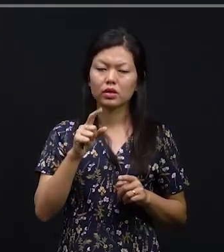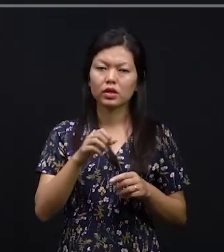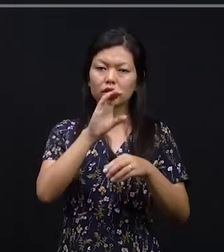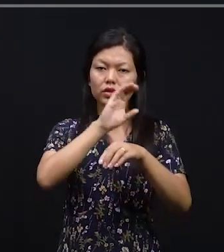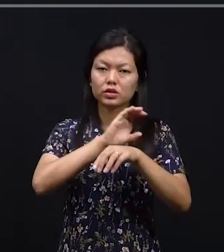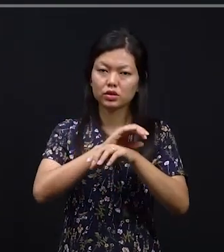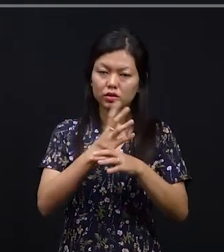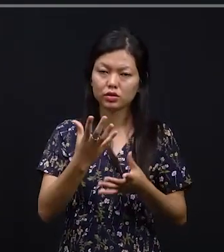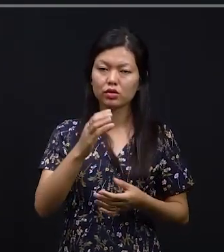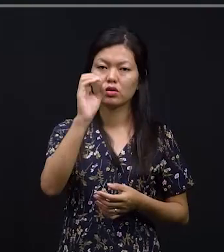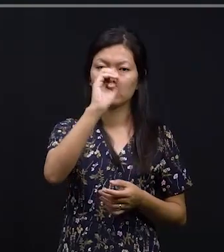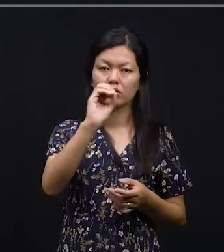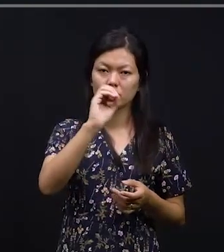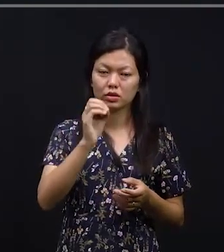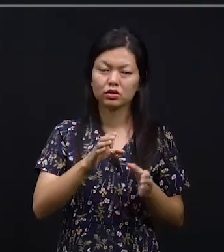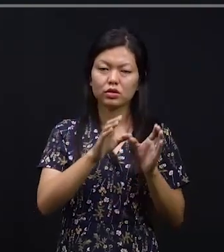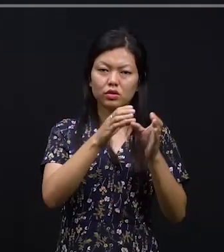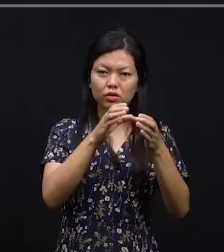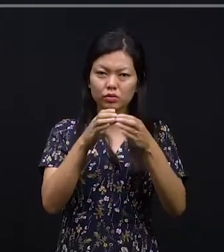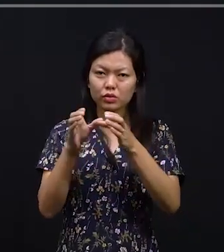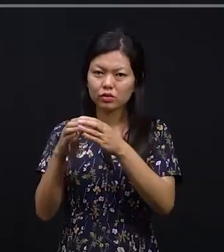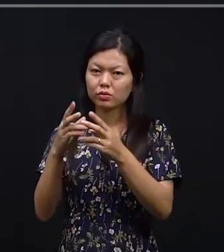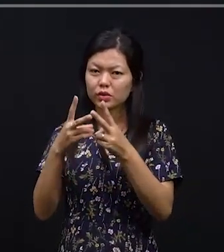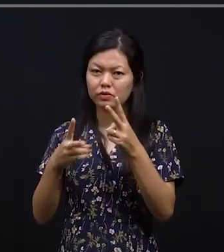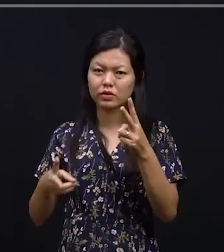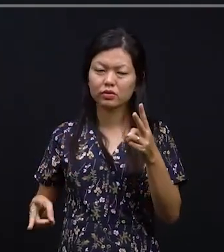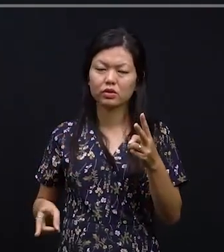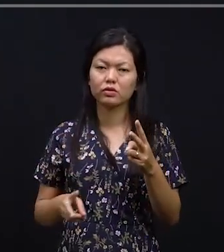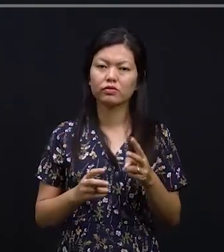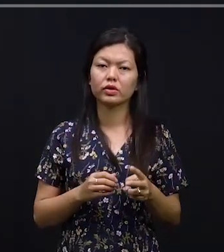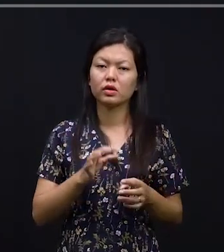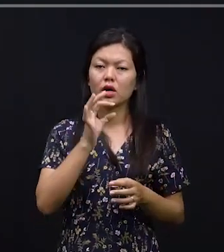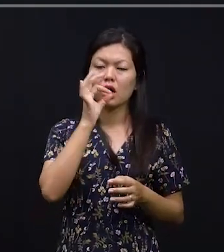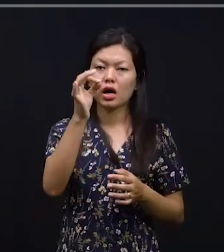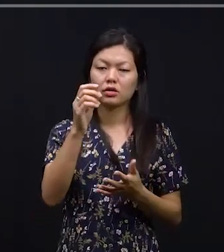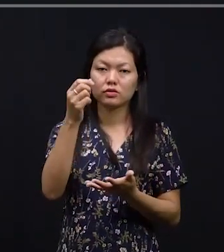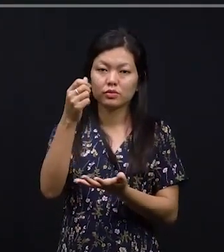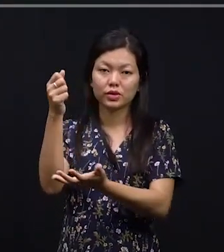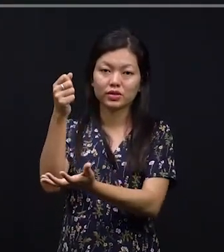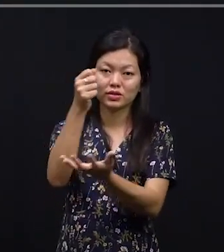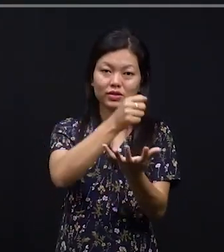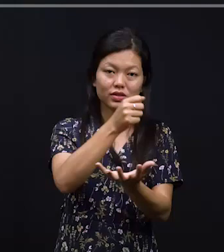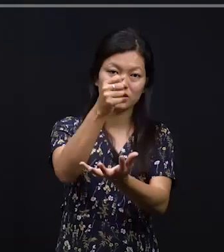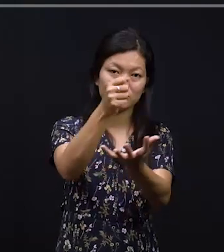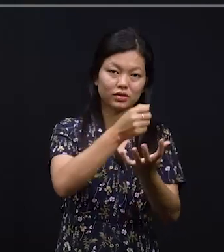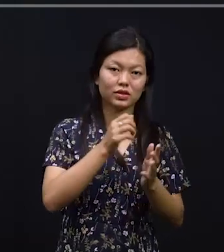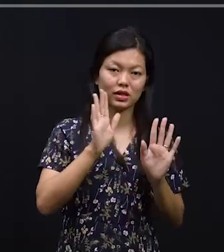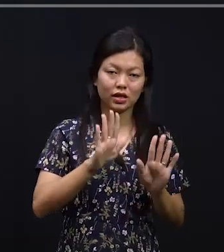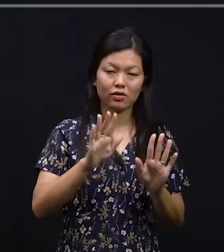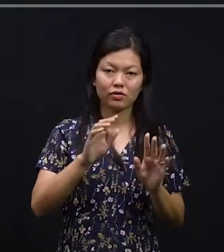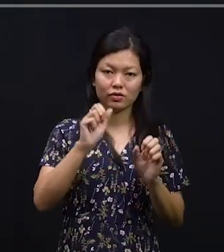group of people who needs help. Even during difficult times, if there's any natural calamity, you also might have